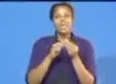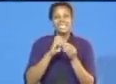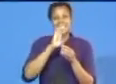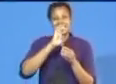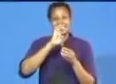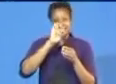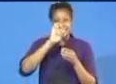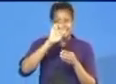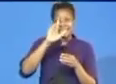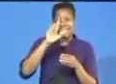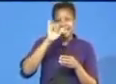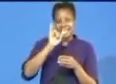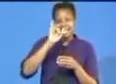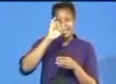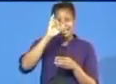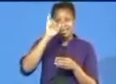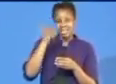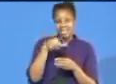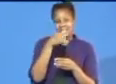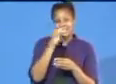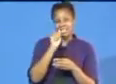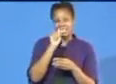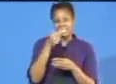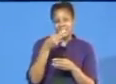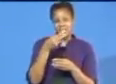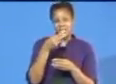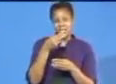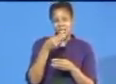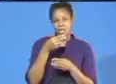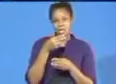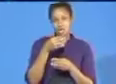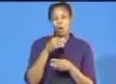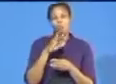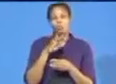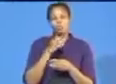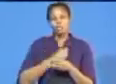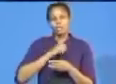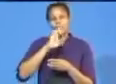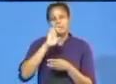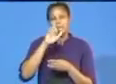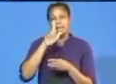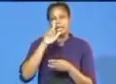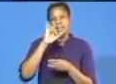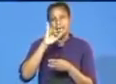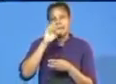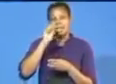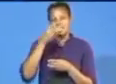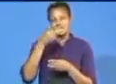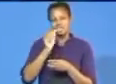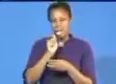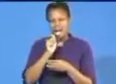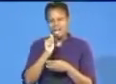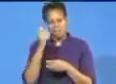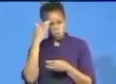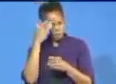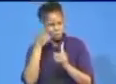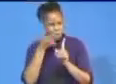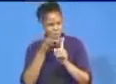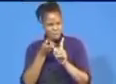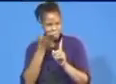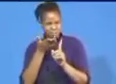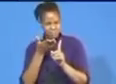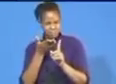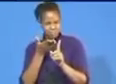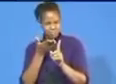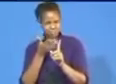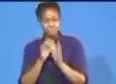Elisha, the man of God, you know who Elisha is? Elisha was the